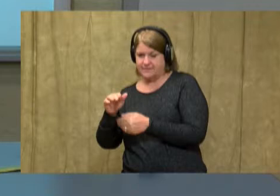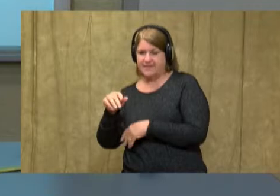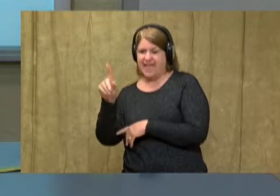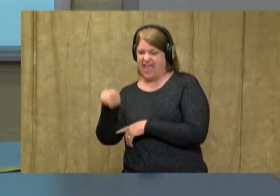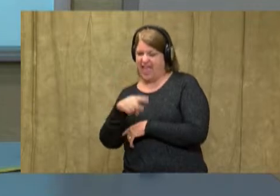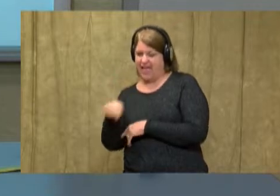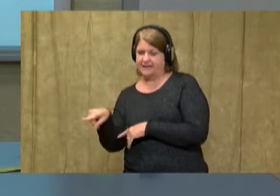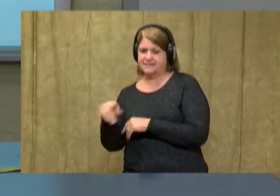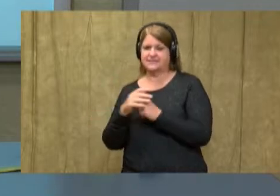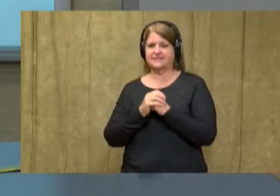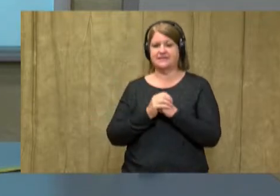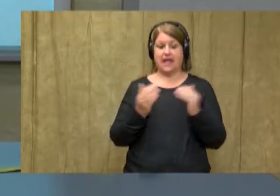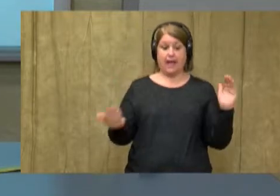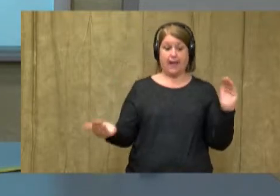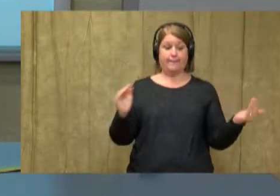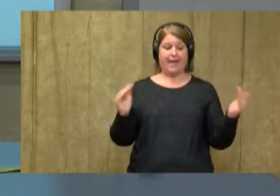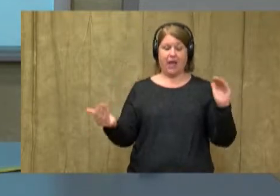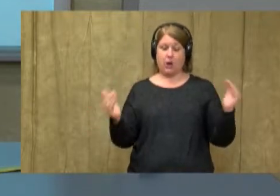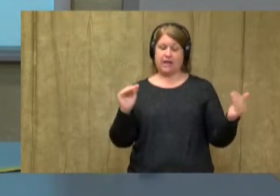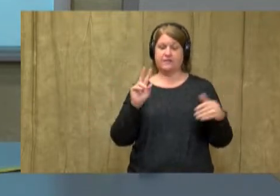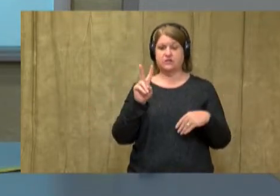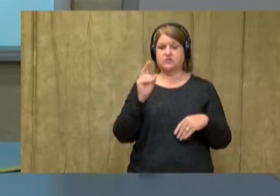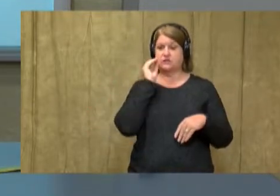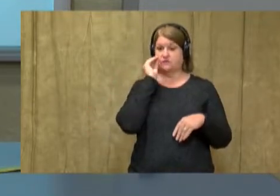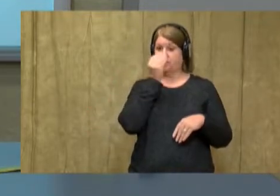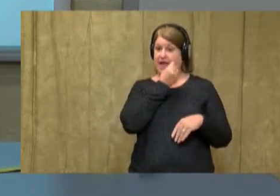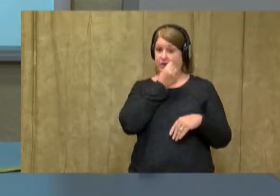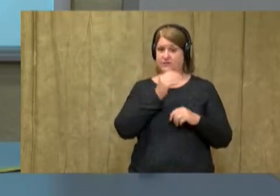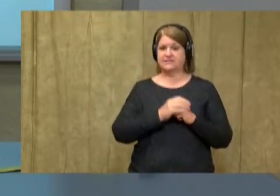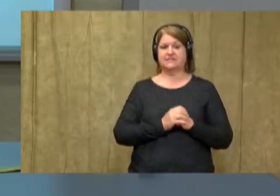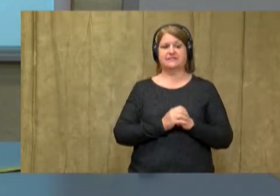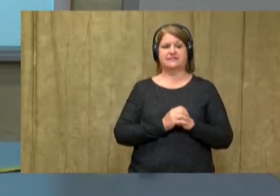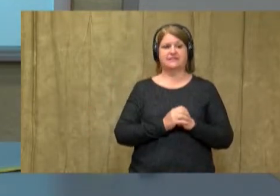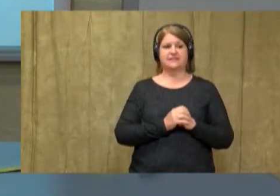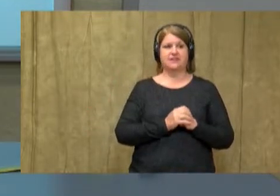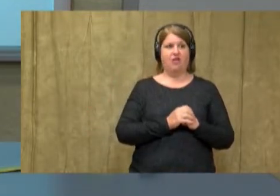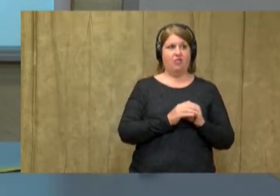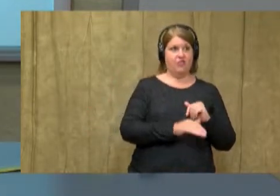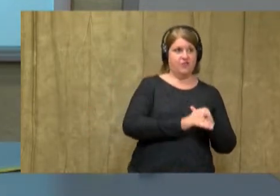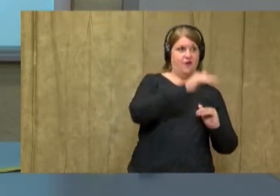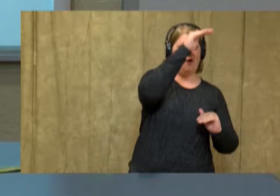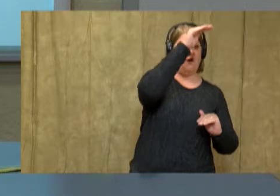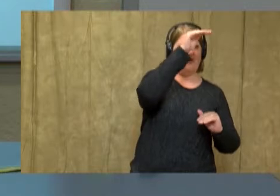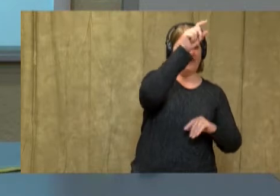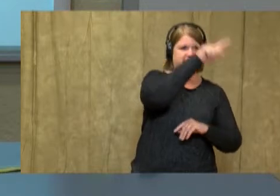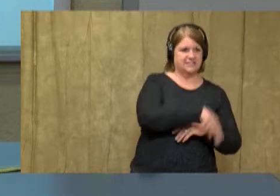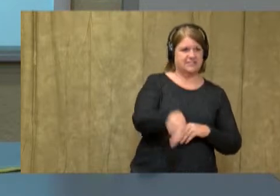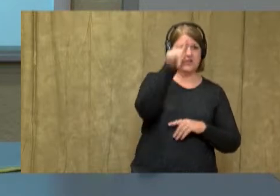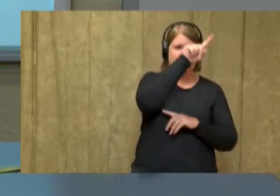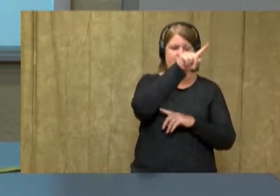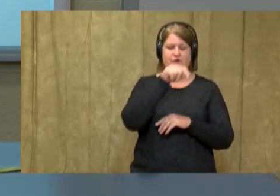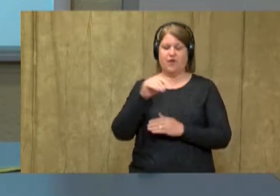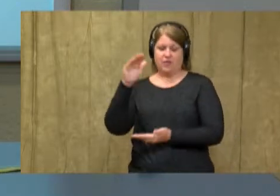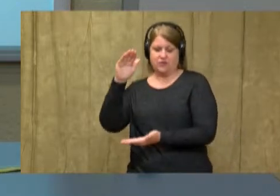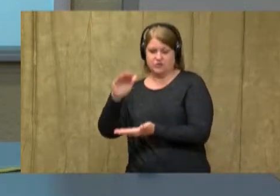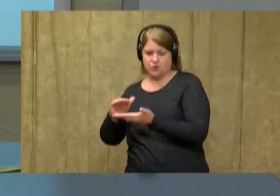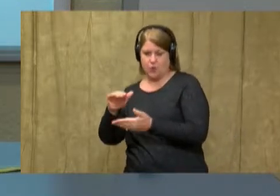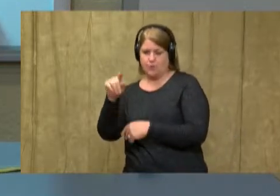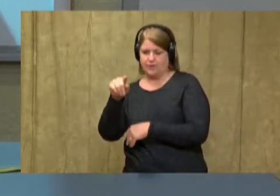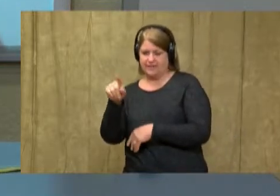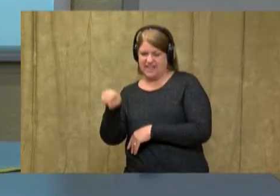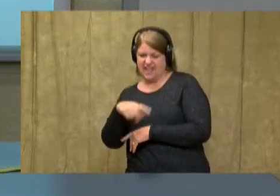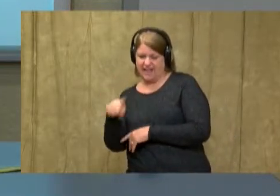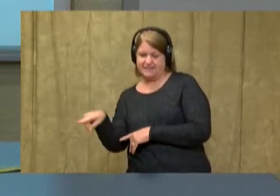So comparing my two flowers right here, I'm going to circle the tallest and put an X on the shortest.